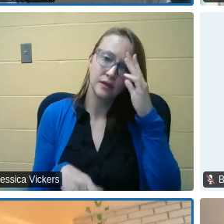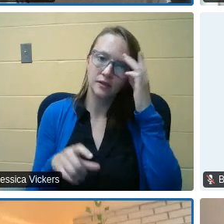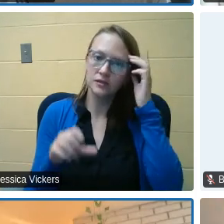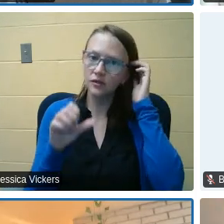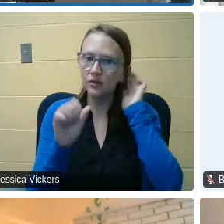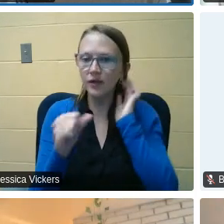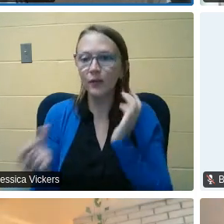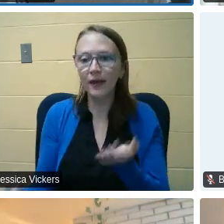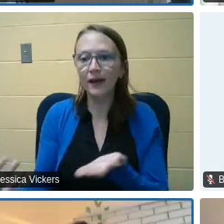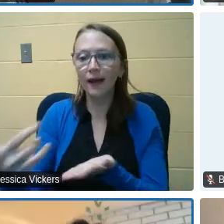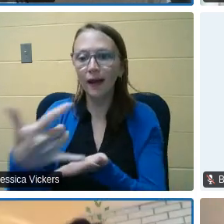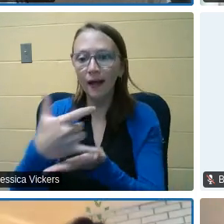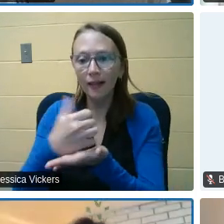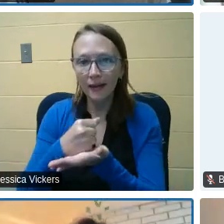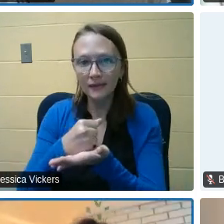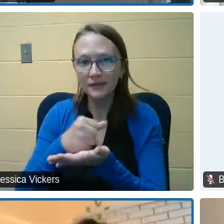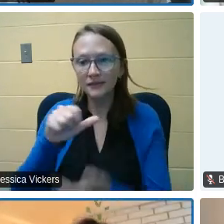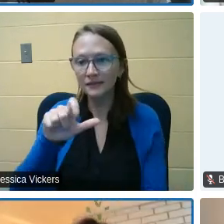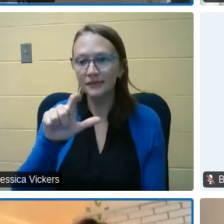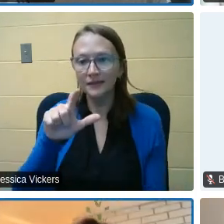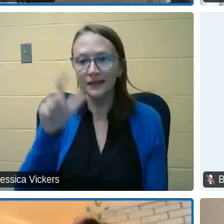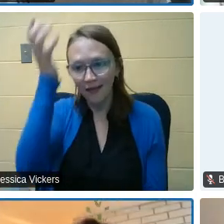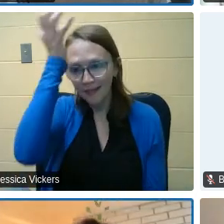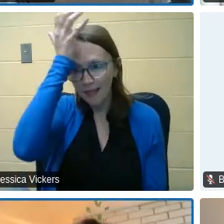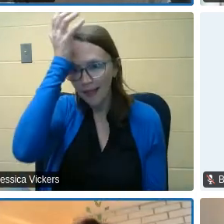lettuce and the tomato.